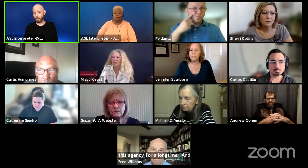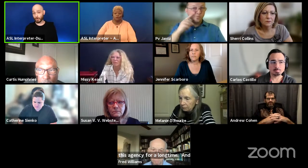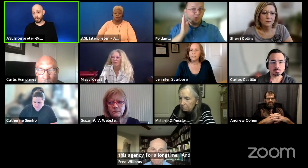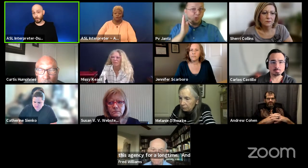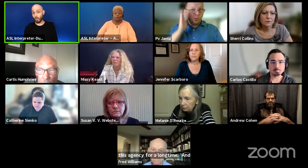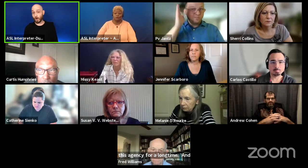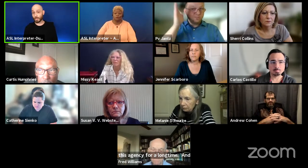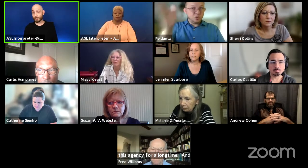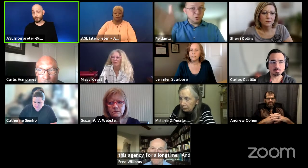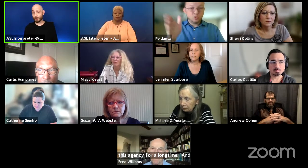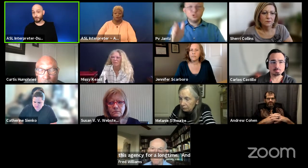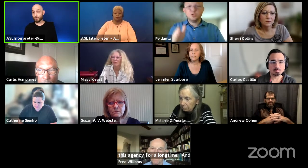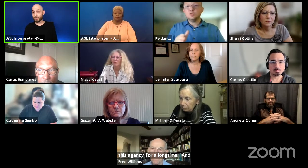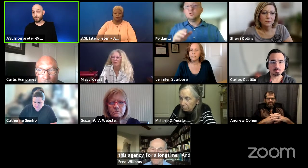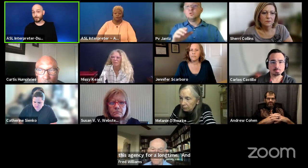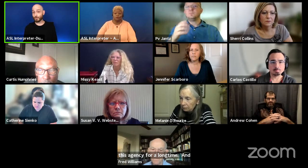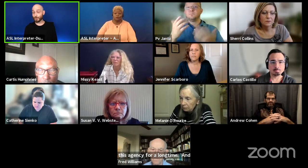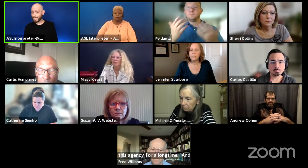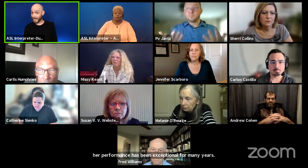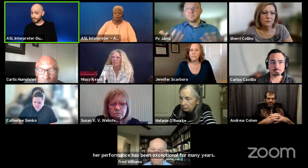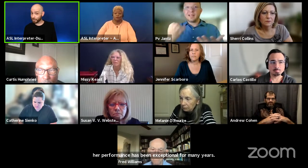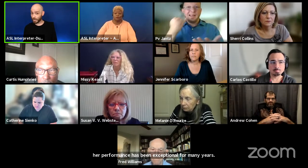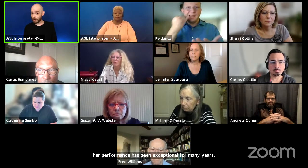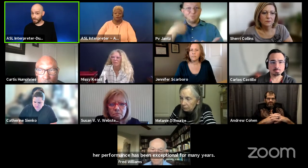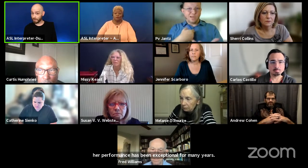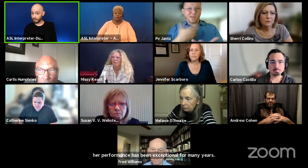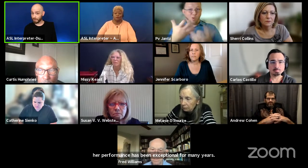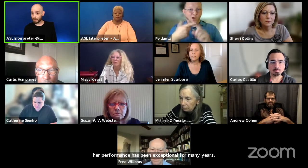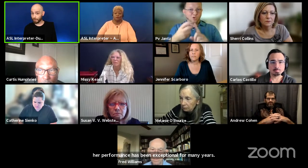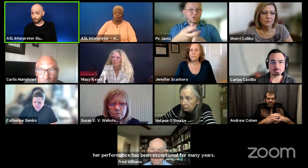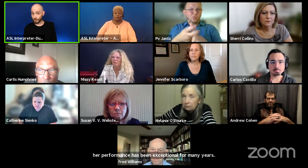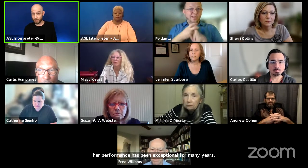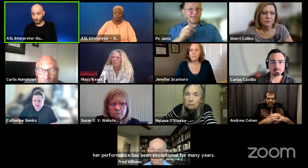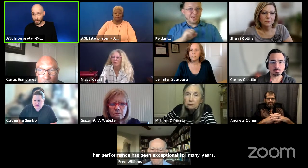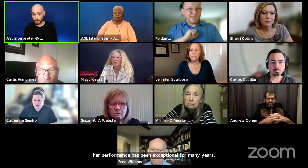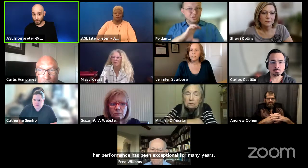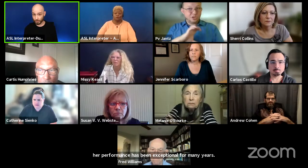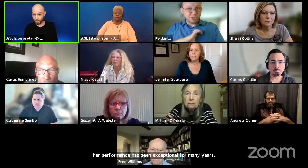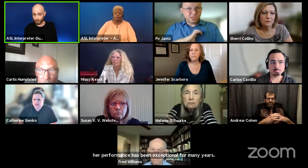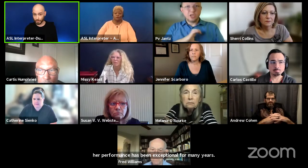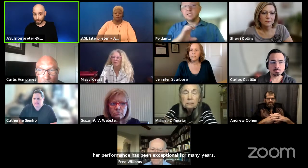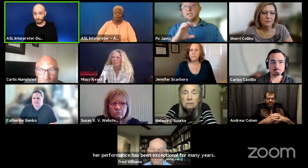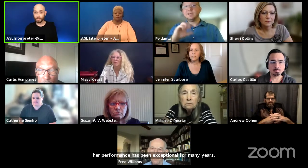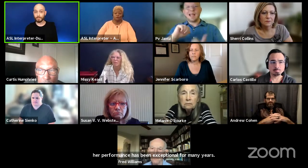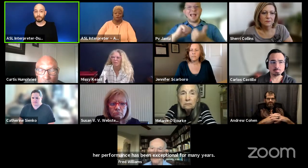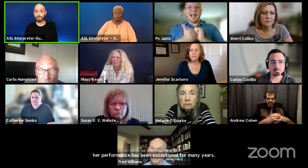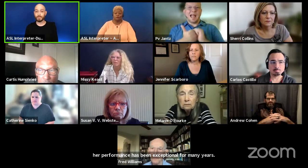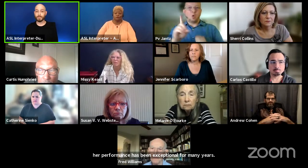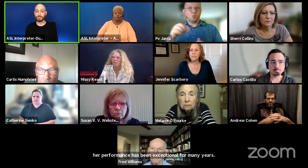does the board want to retain Sherry for the coming years?